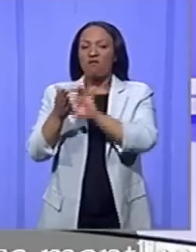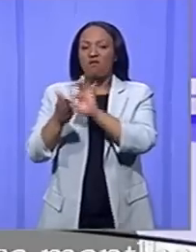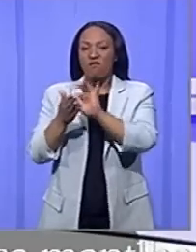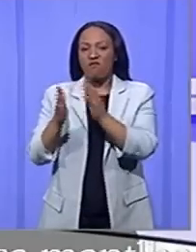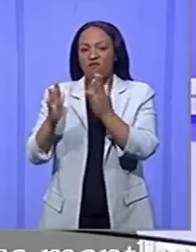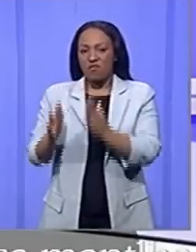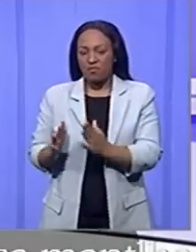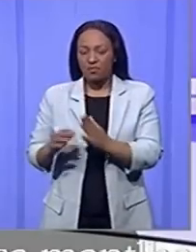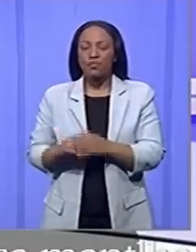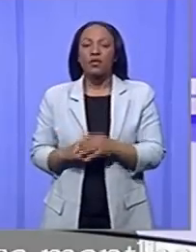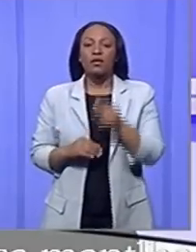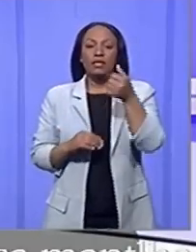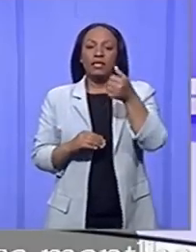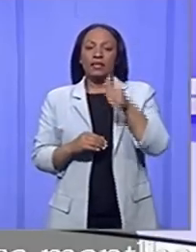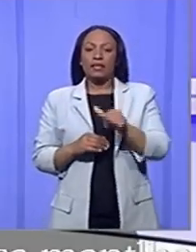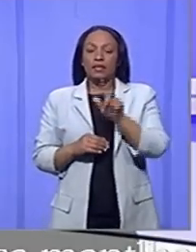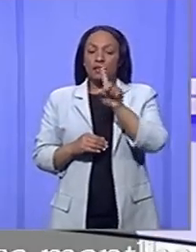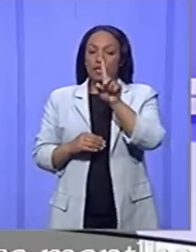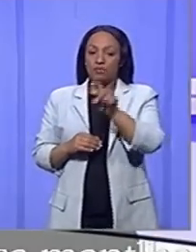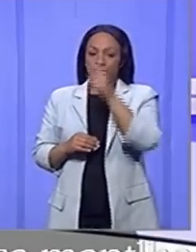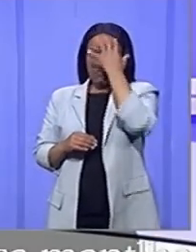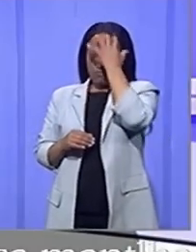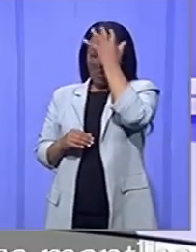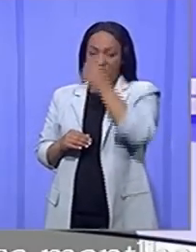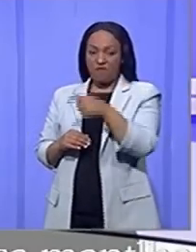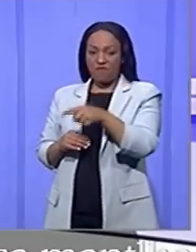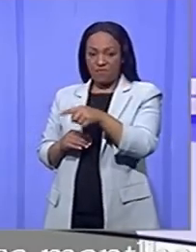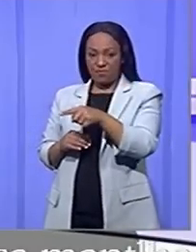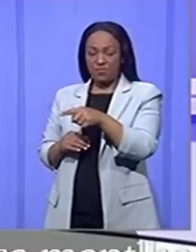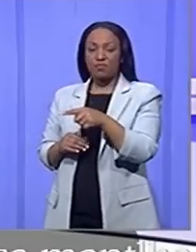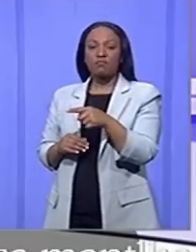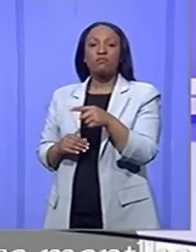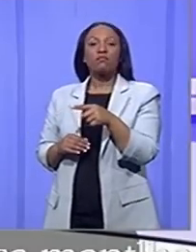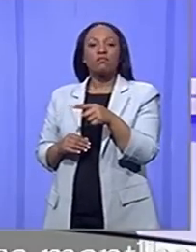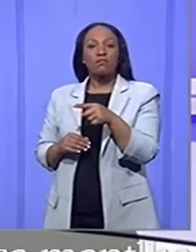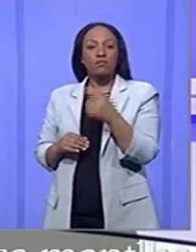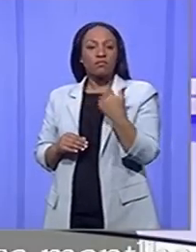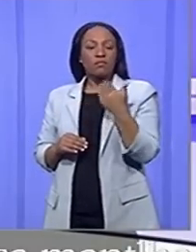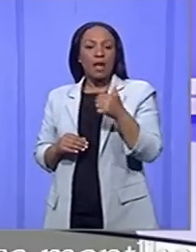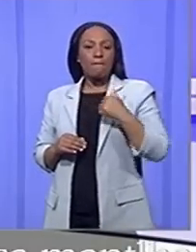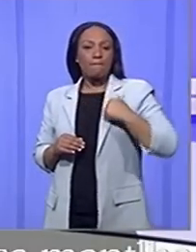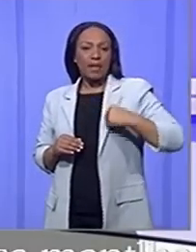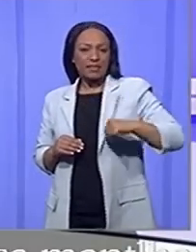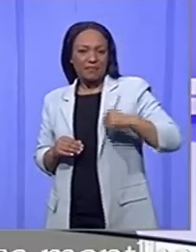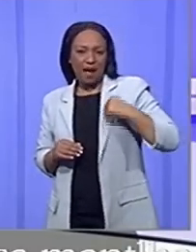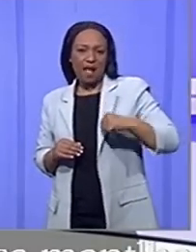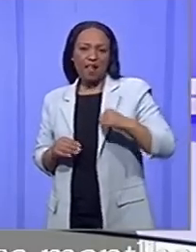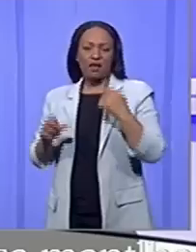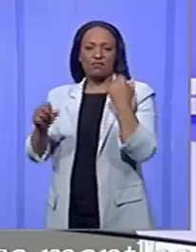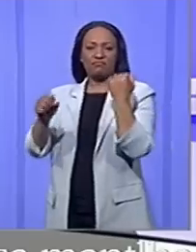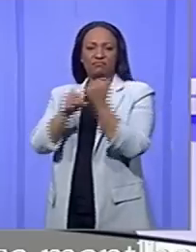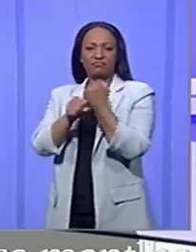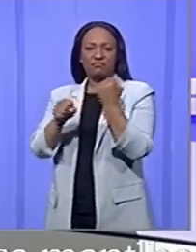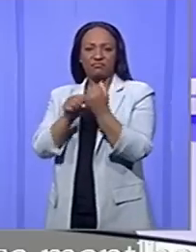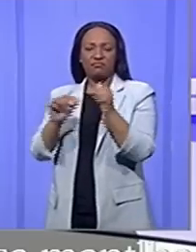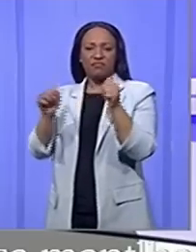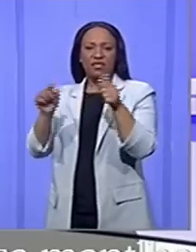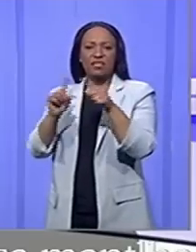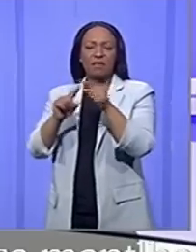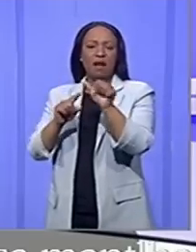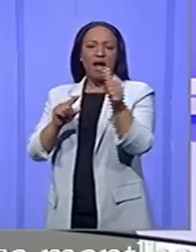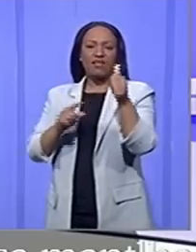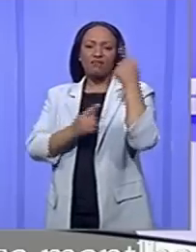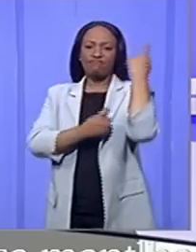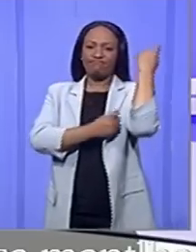lebisa potsong ya ka e latelang ya hore na ho ka fetolwa eng ho fihlella tshebetso e ntle ya bo masepala le ntlafatso ya dibaka tsa mahae mohatong